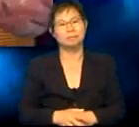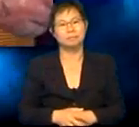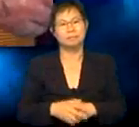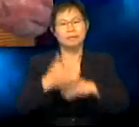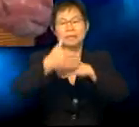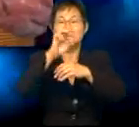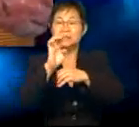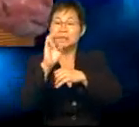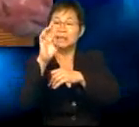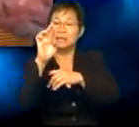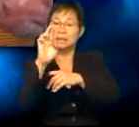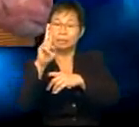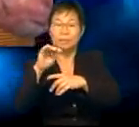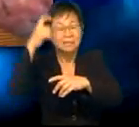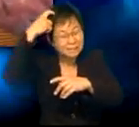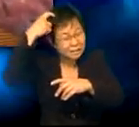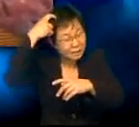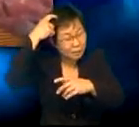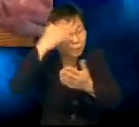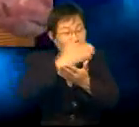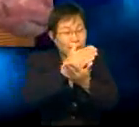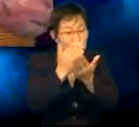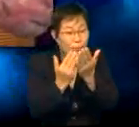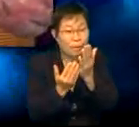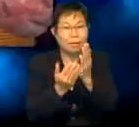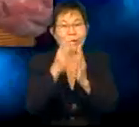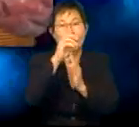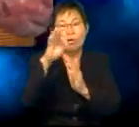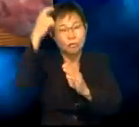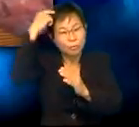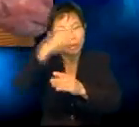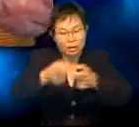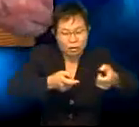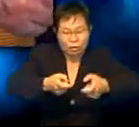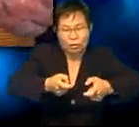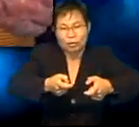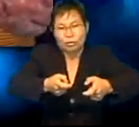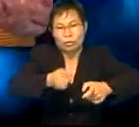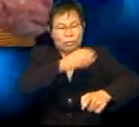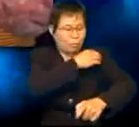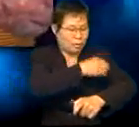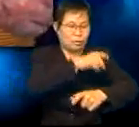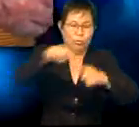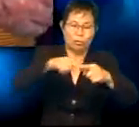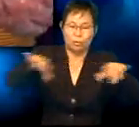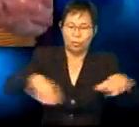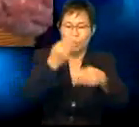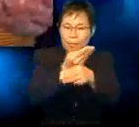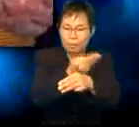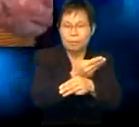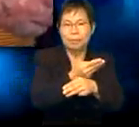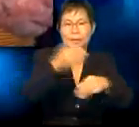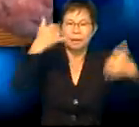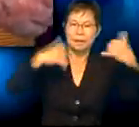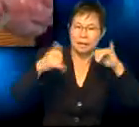The cerebrum is the thinking part of the brain, and it controls your voluntary muscles. When you do mathematics,